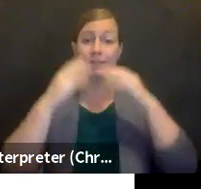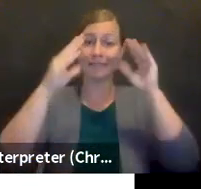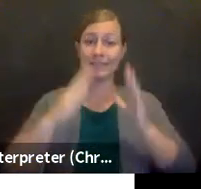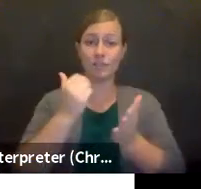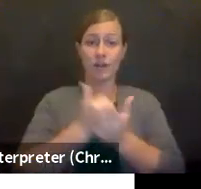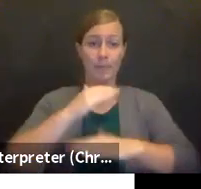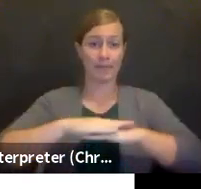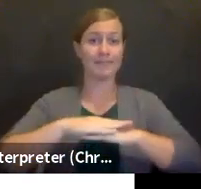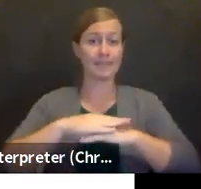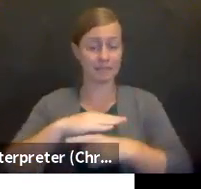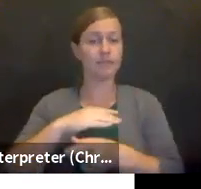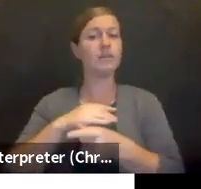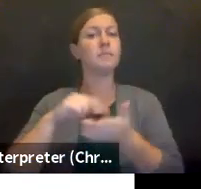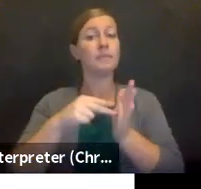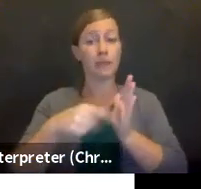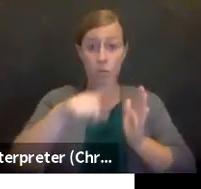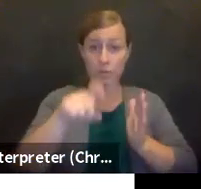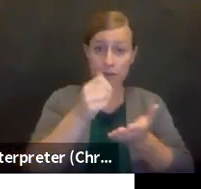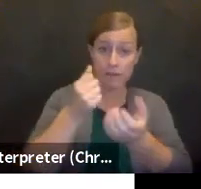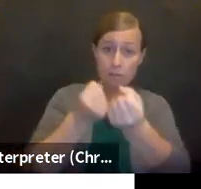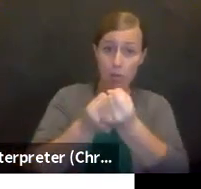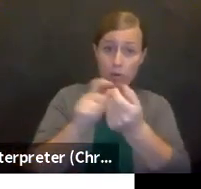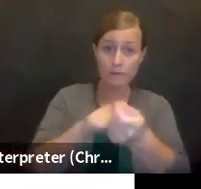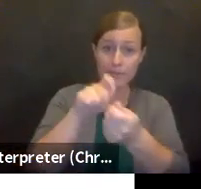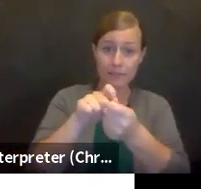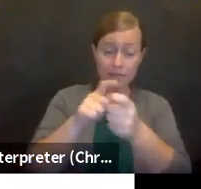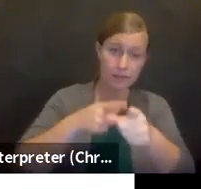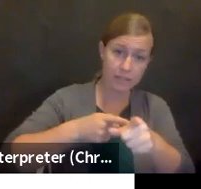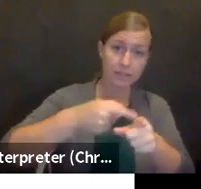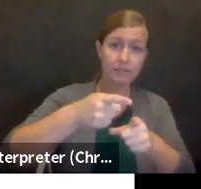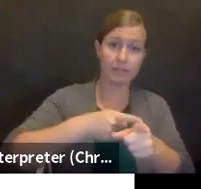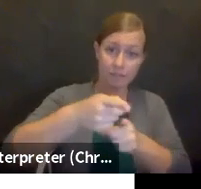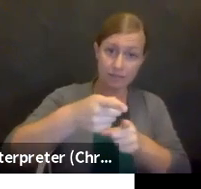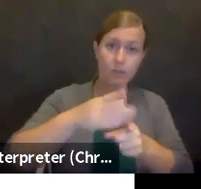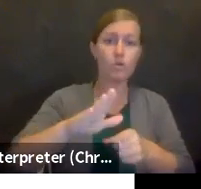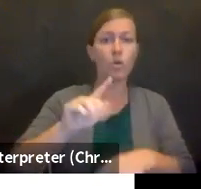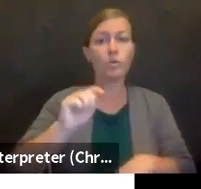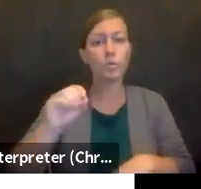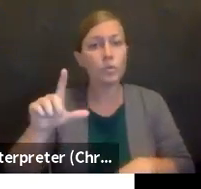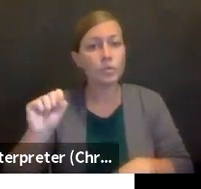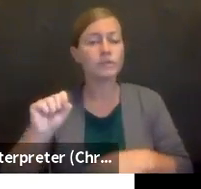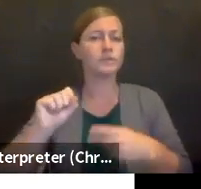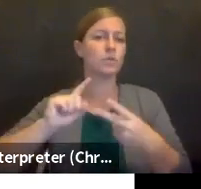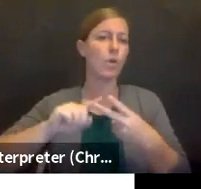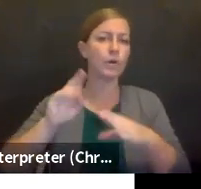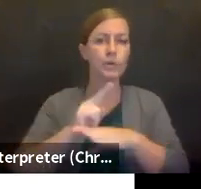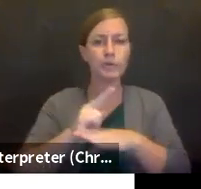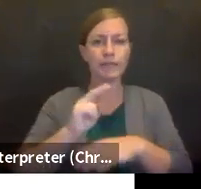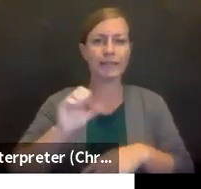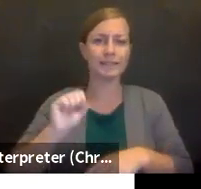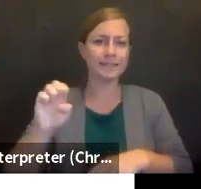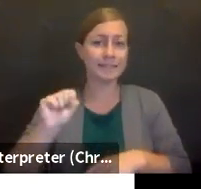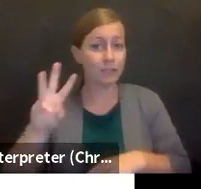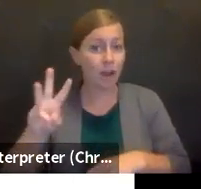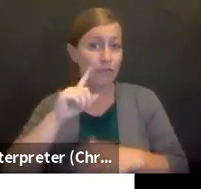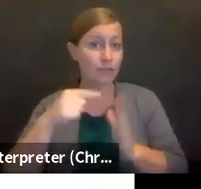desk, which means if you need support specifically on your tools or using Seesaw, for example, there are